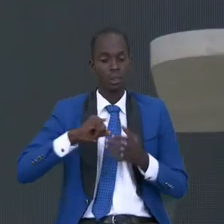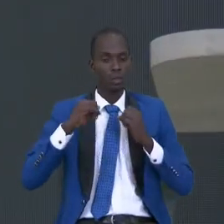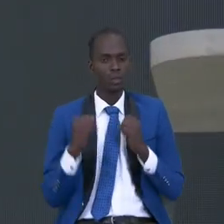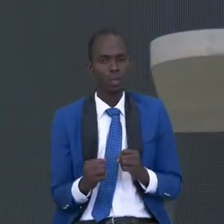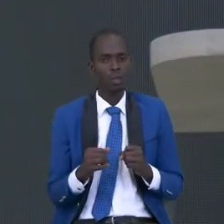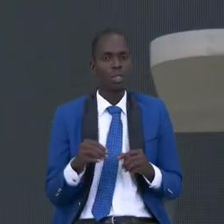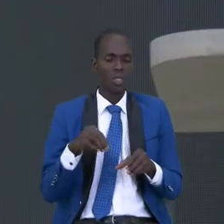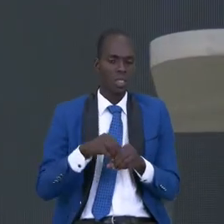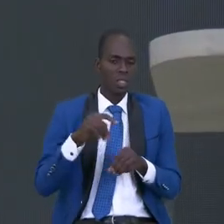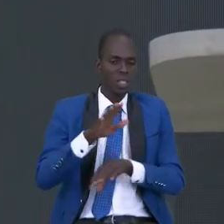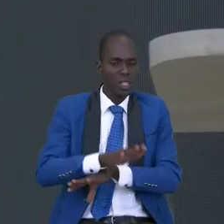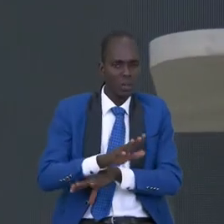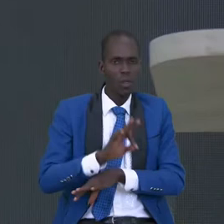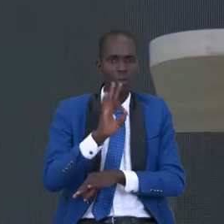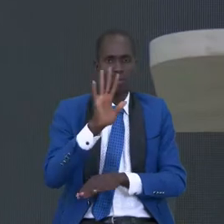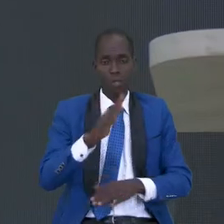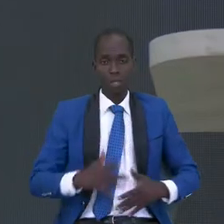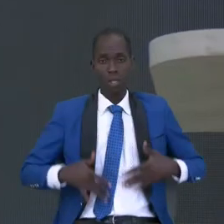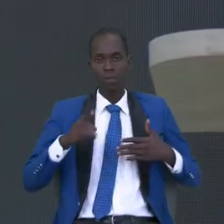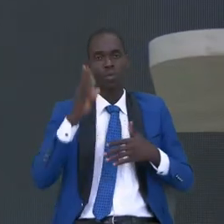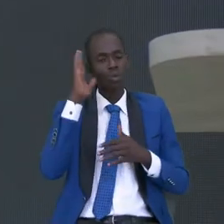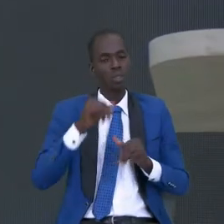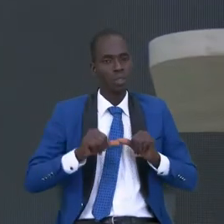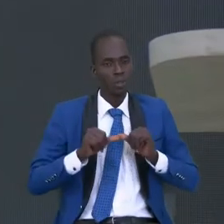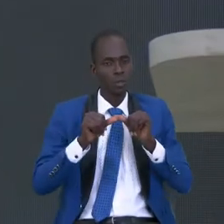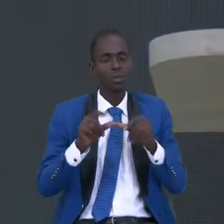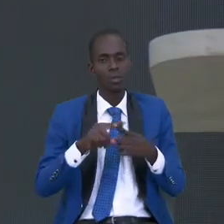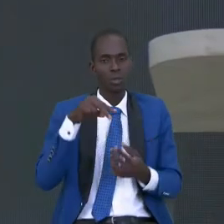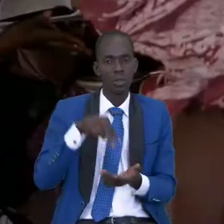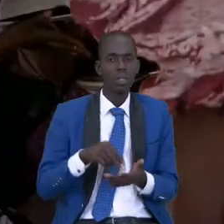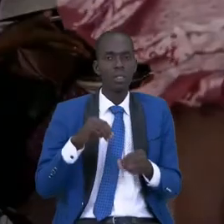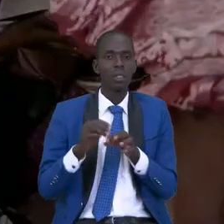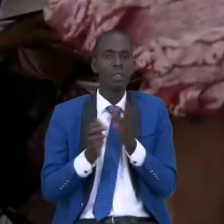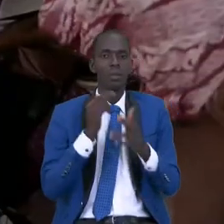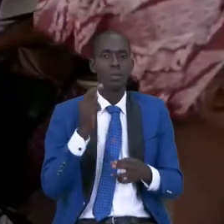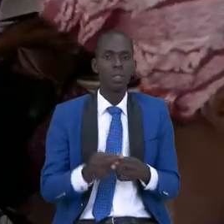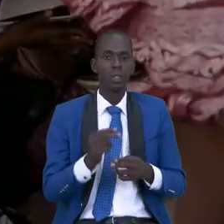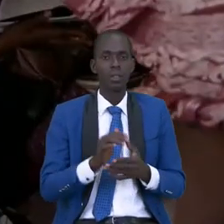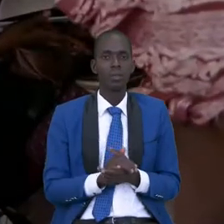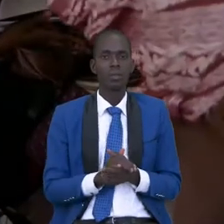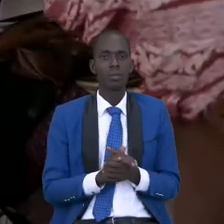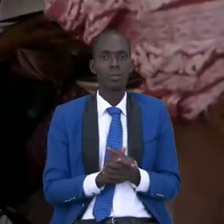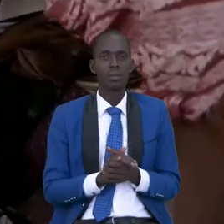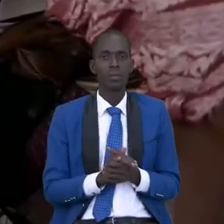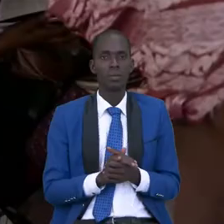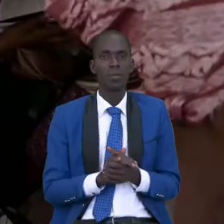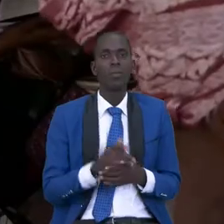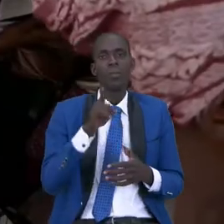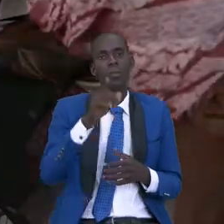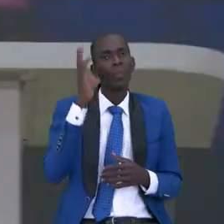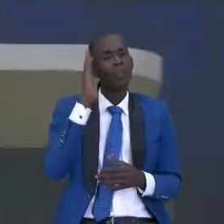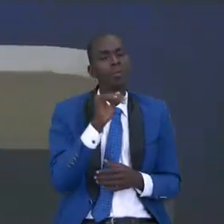evening of life, you will still be standing in Jesus' name. You will not